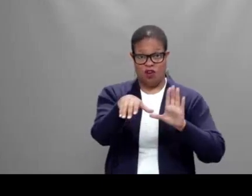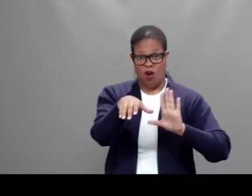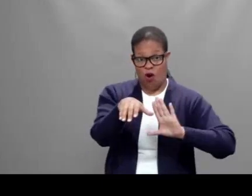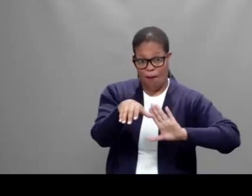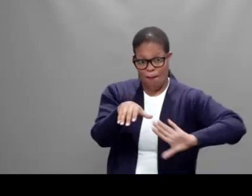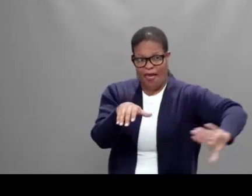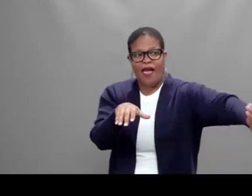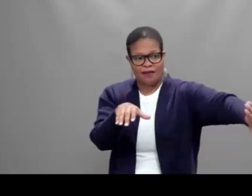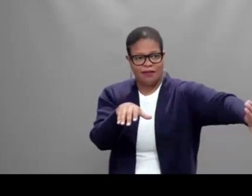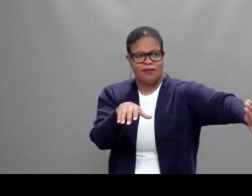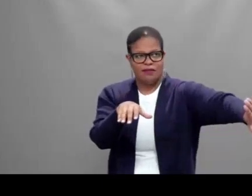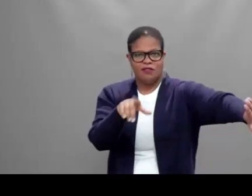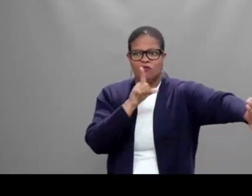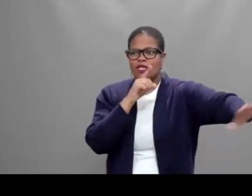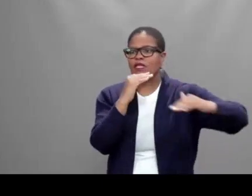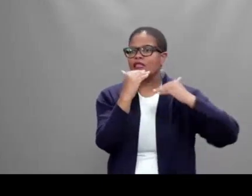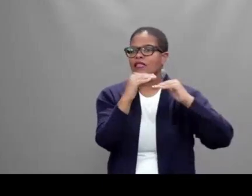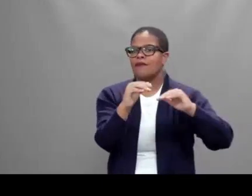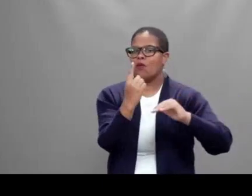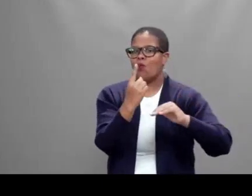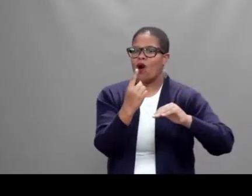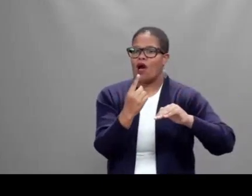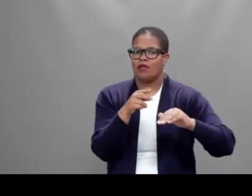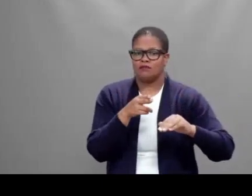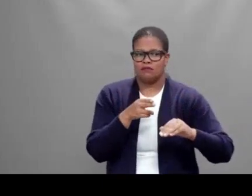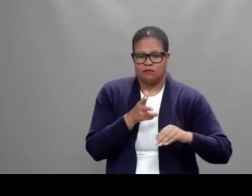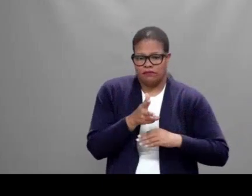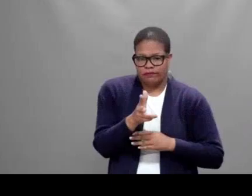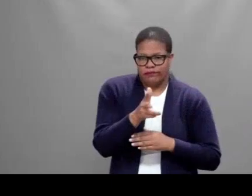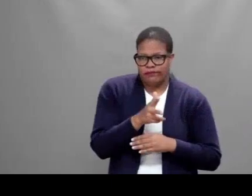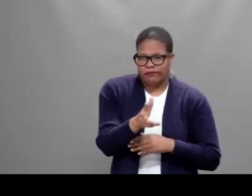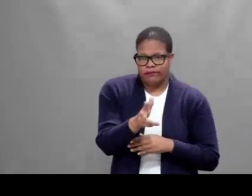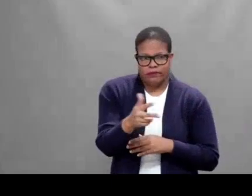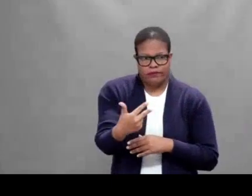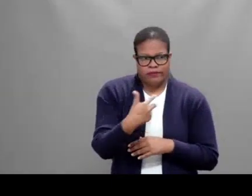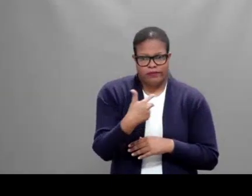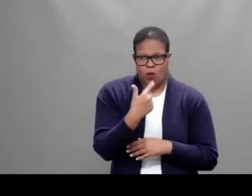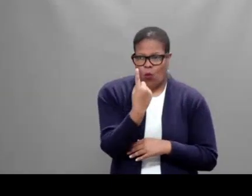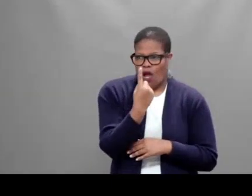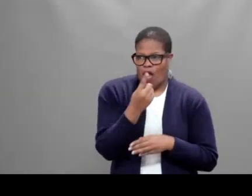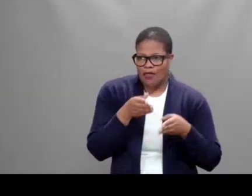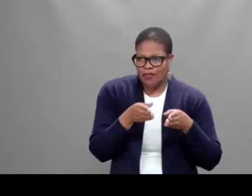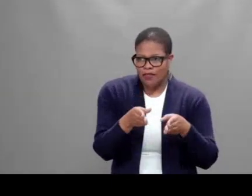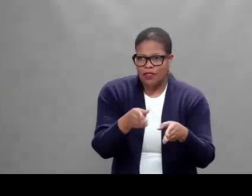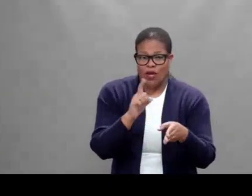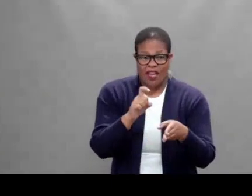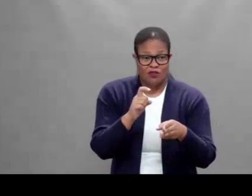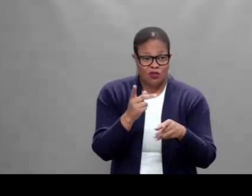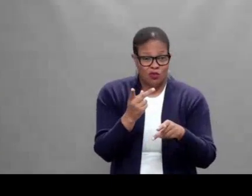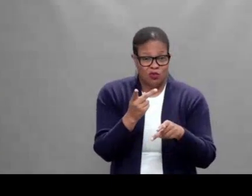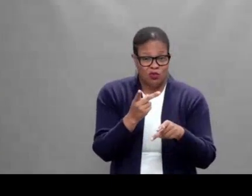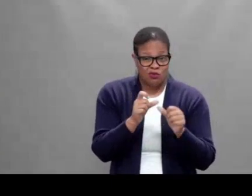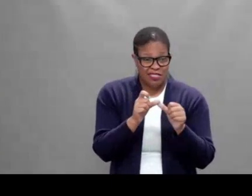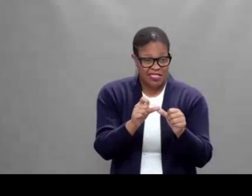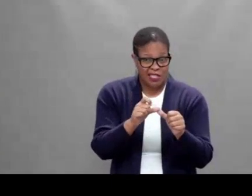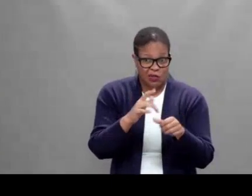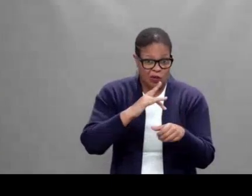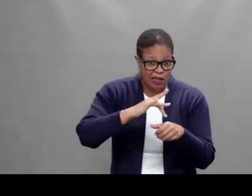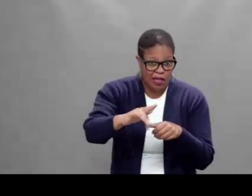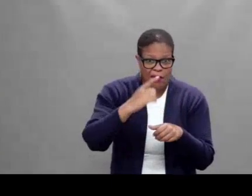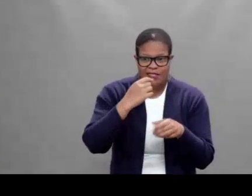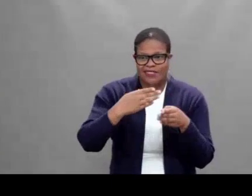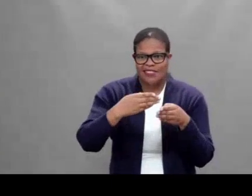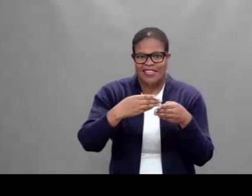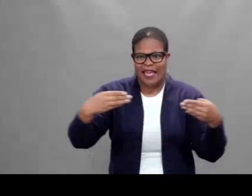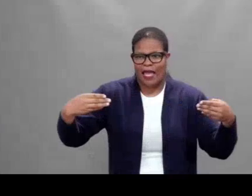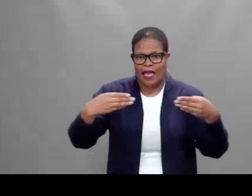be limited to one lane traffic. We have to keep the lane open because of the gate being